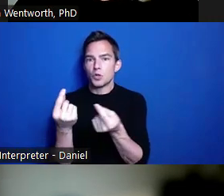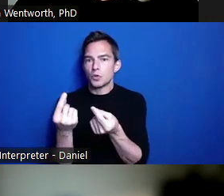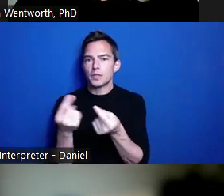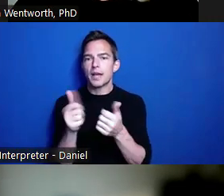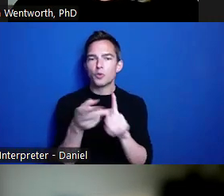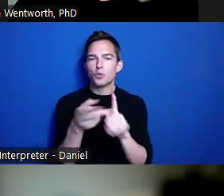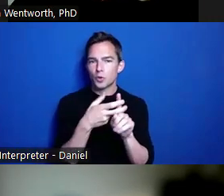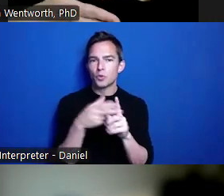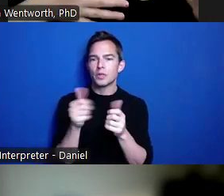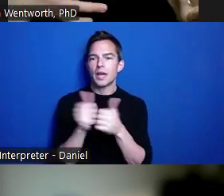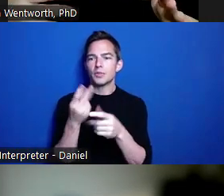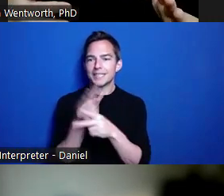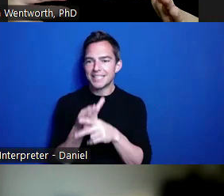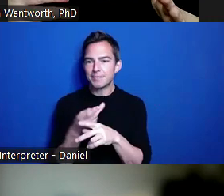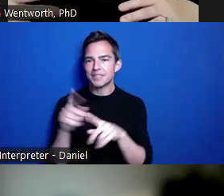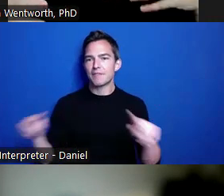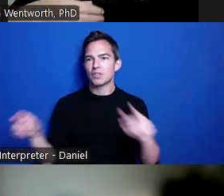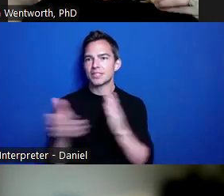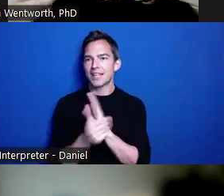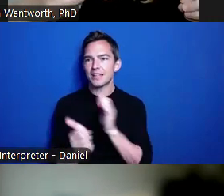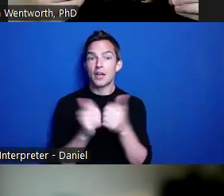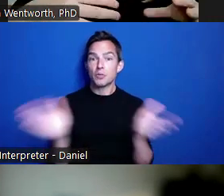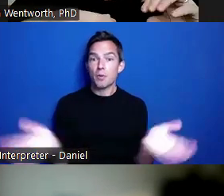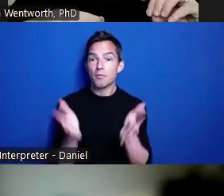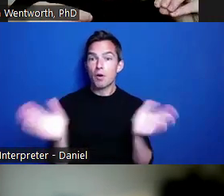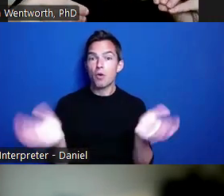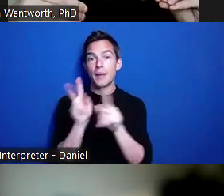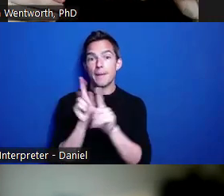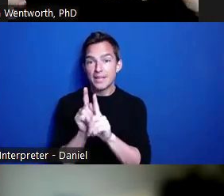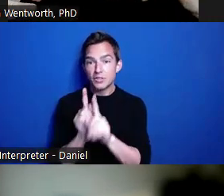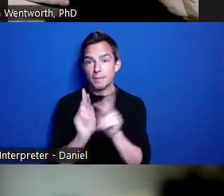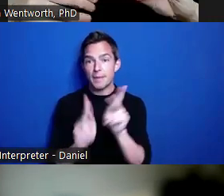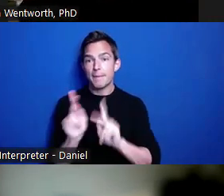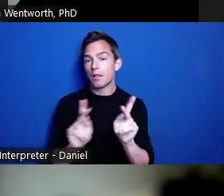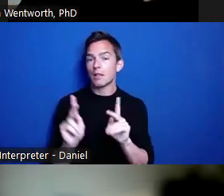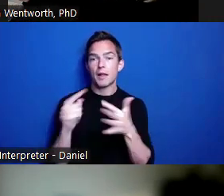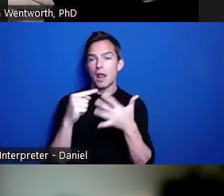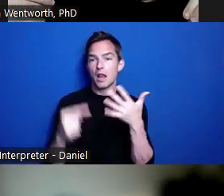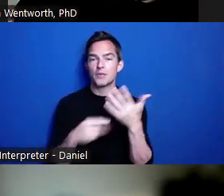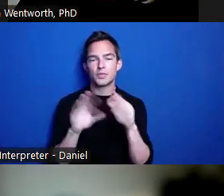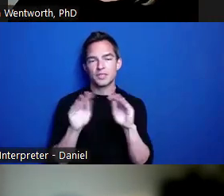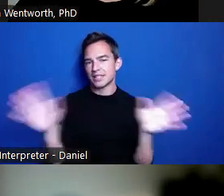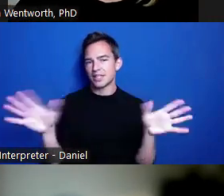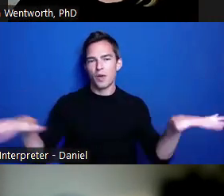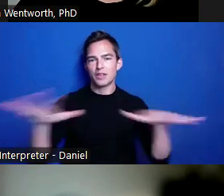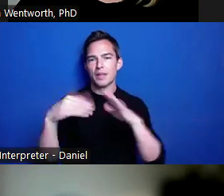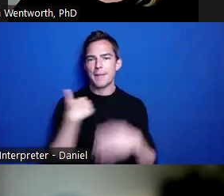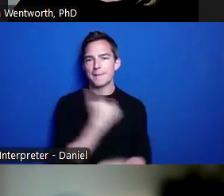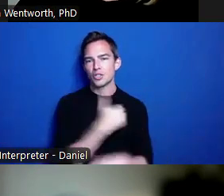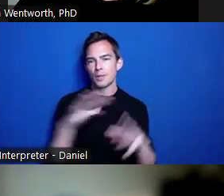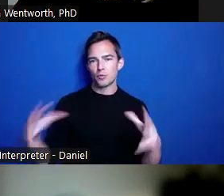you sustaining diverse talent? How are you promoting diverse talent and mentoring folks? And it was clear across the membership group that there were a